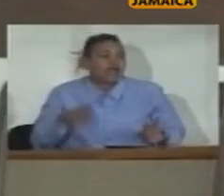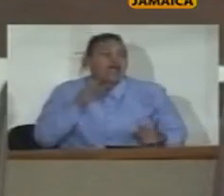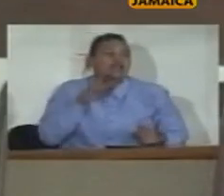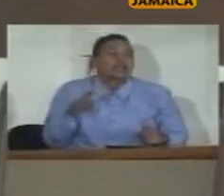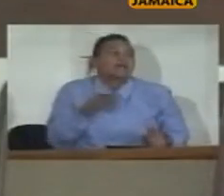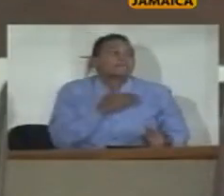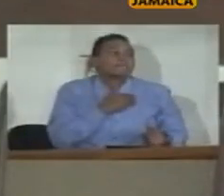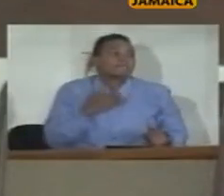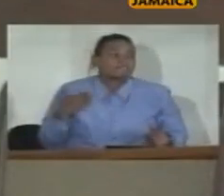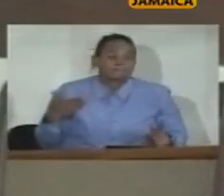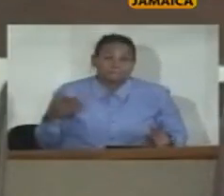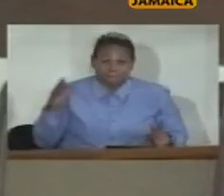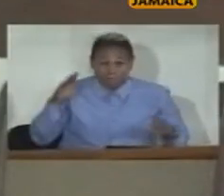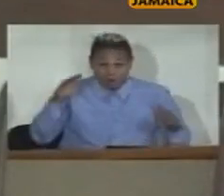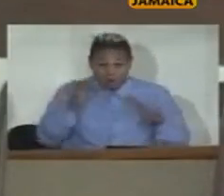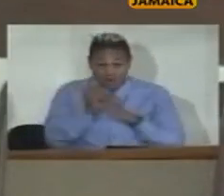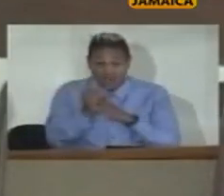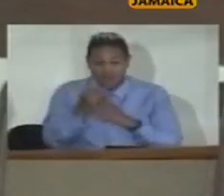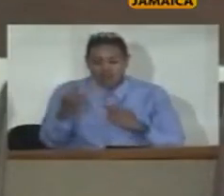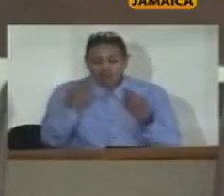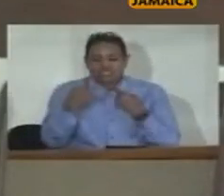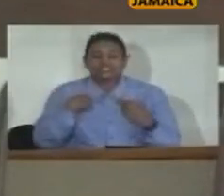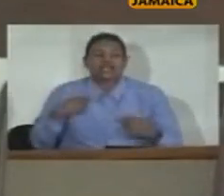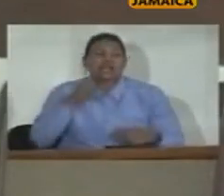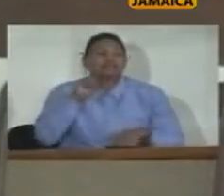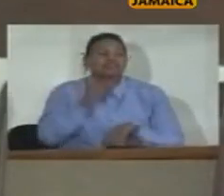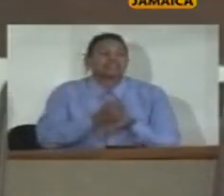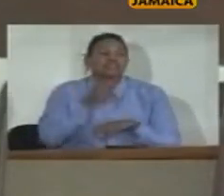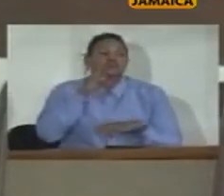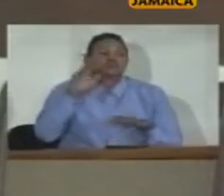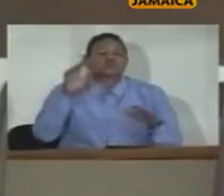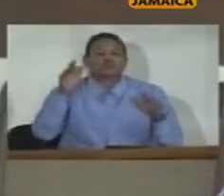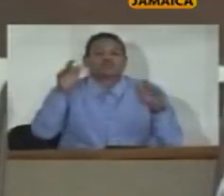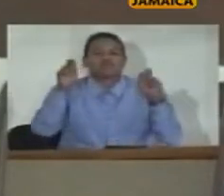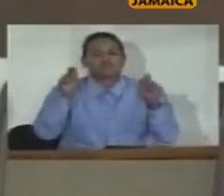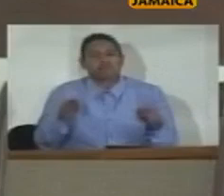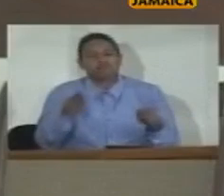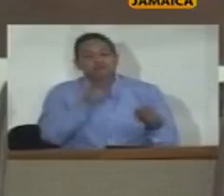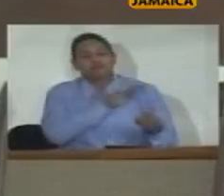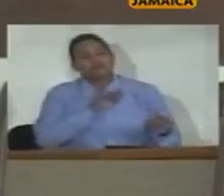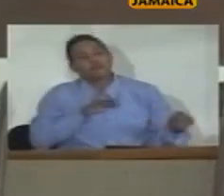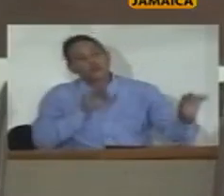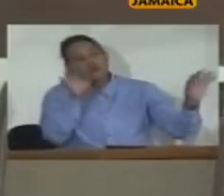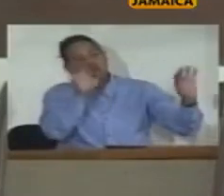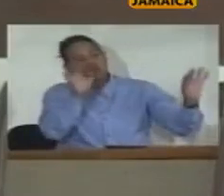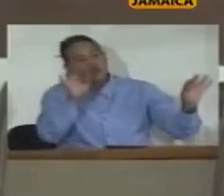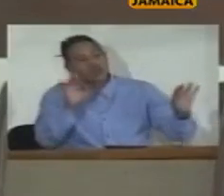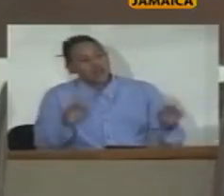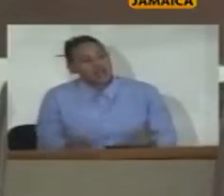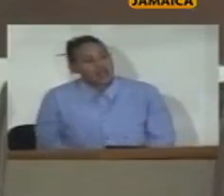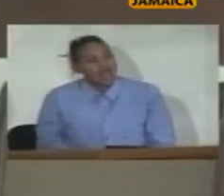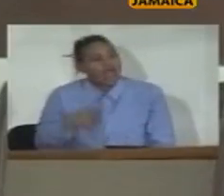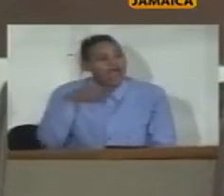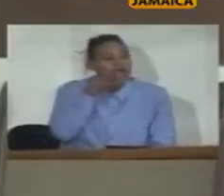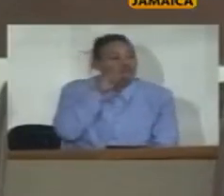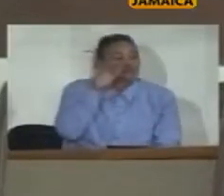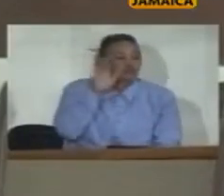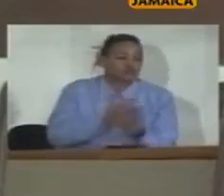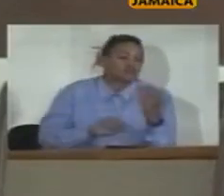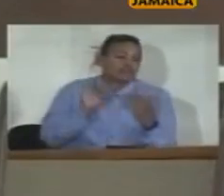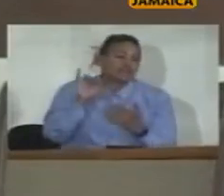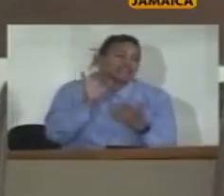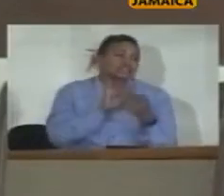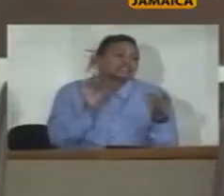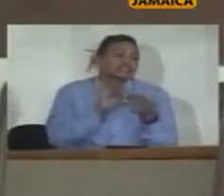has ascribed motives, saying that I've set out to undermine the government. I ask him to withdraw that, to be